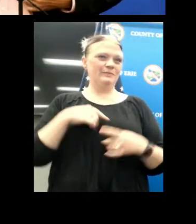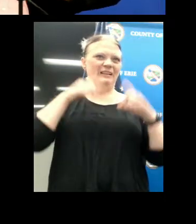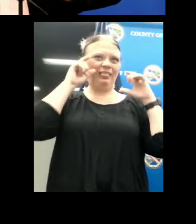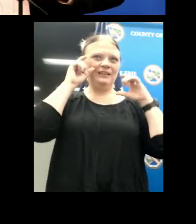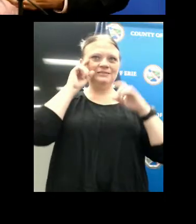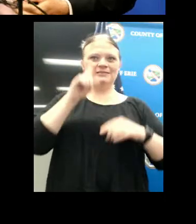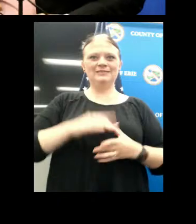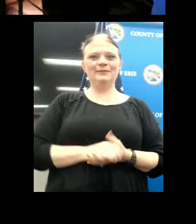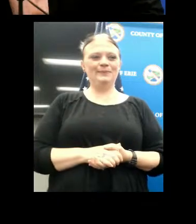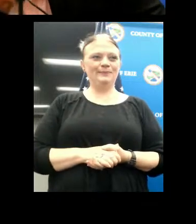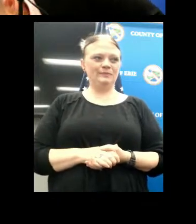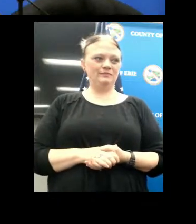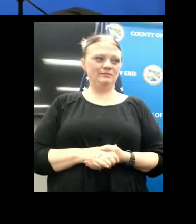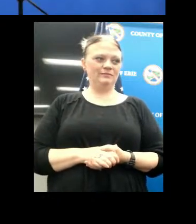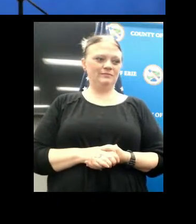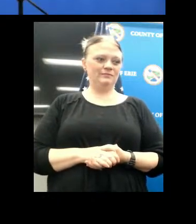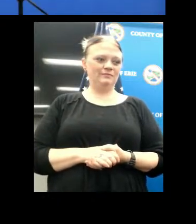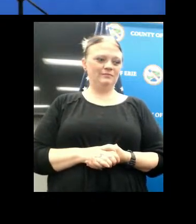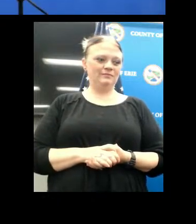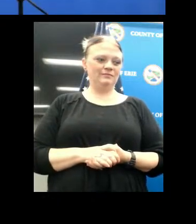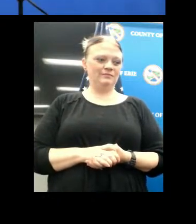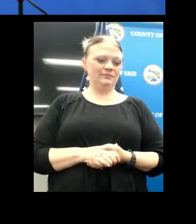Glasses here.